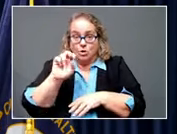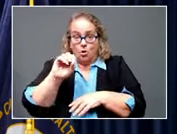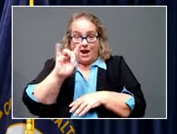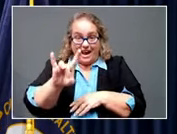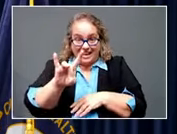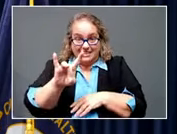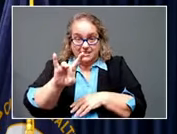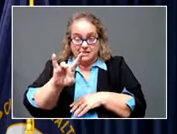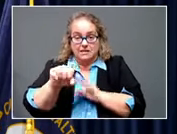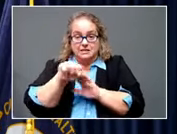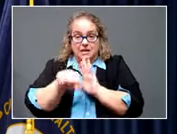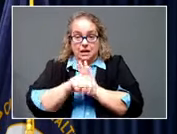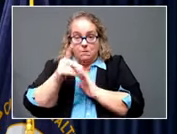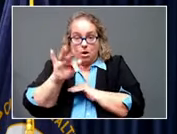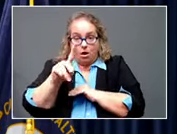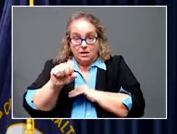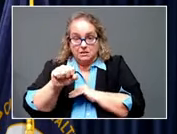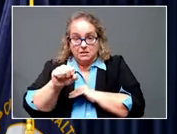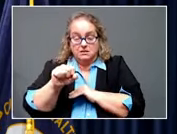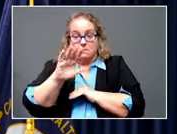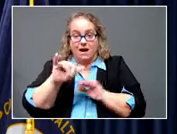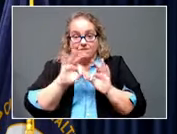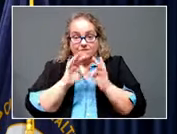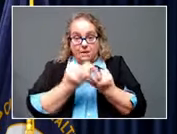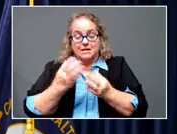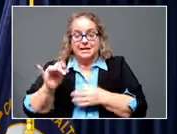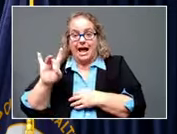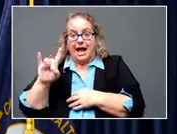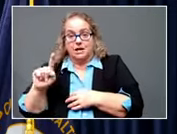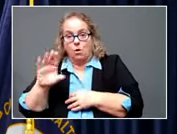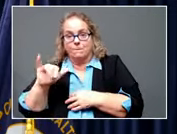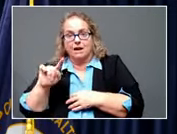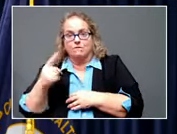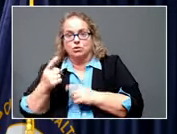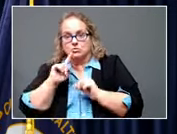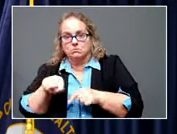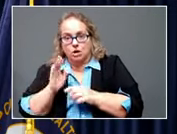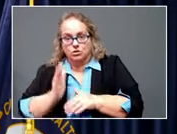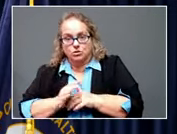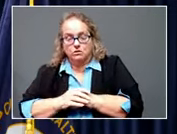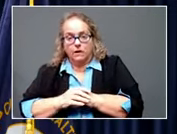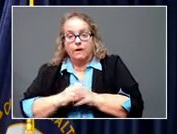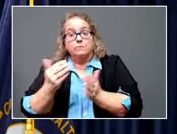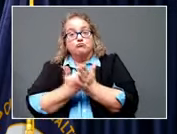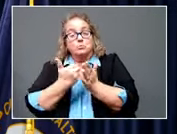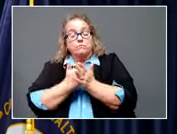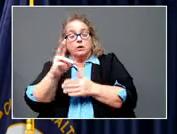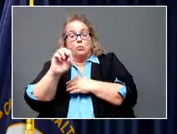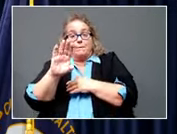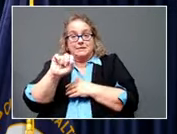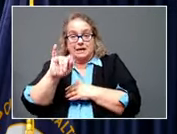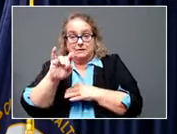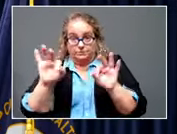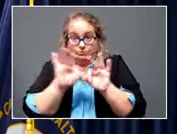and 81 rooms occupied by first responders. New website. This was important. Last week, we